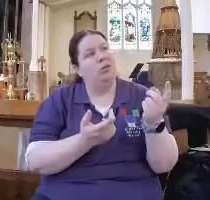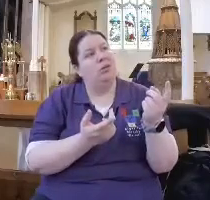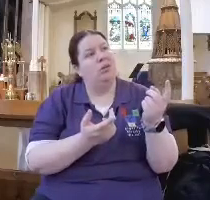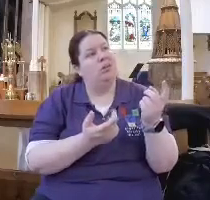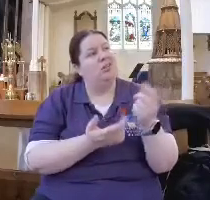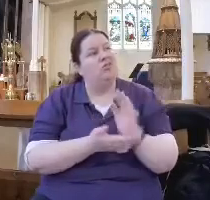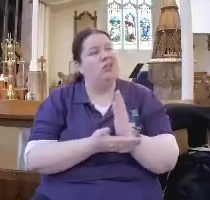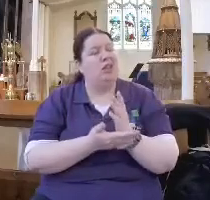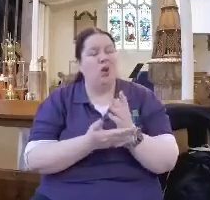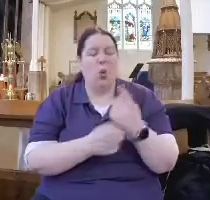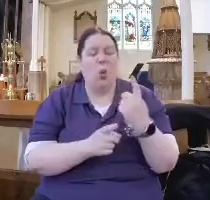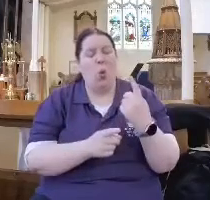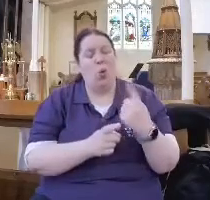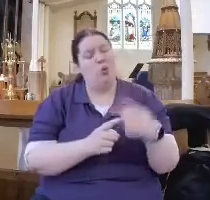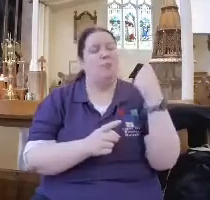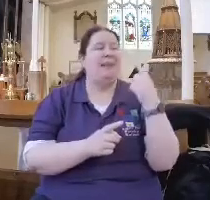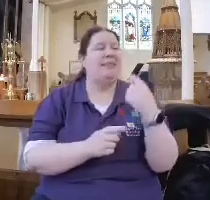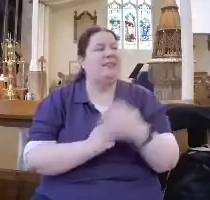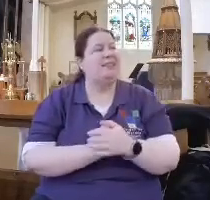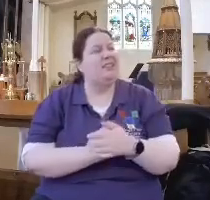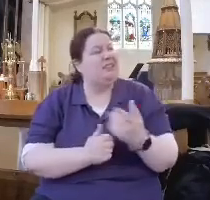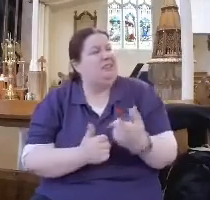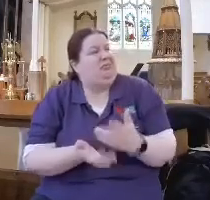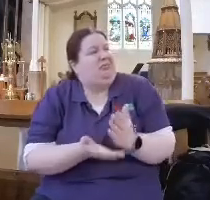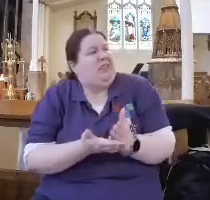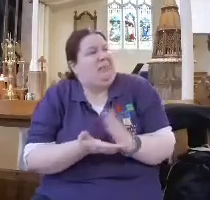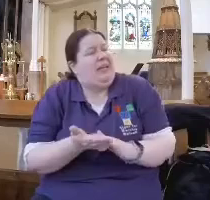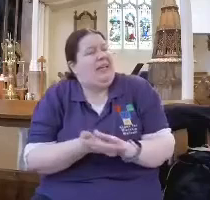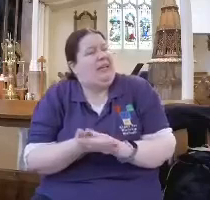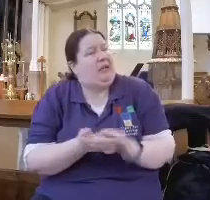saying them on automatic pilot? And they mean nothing.